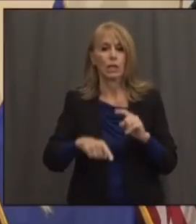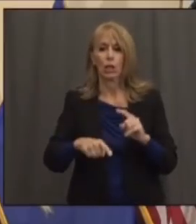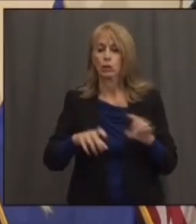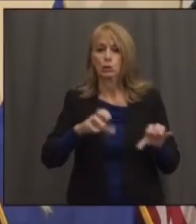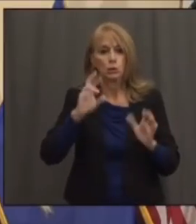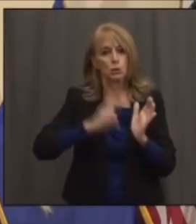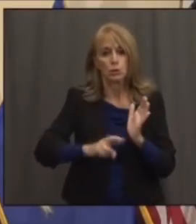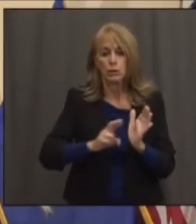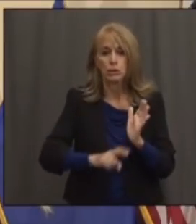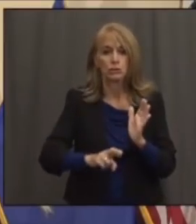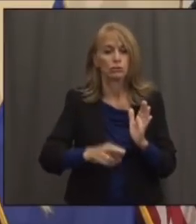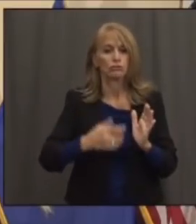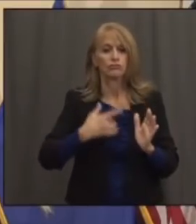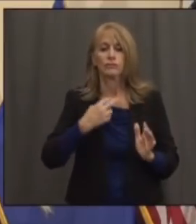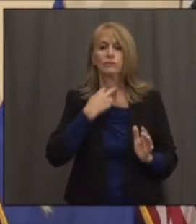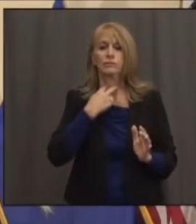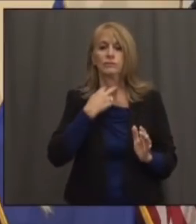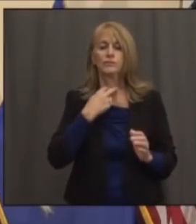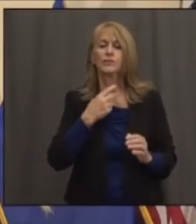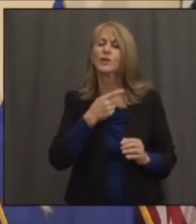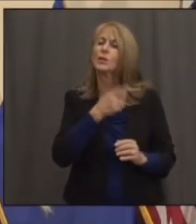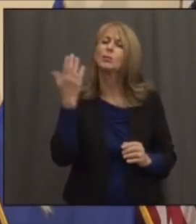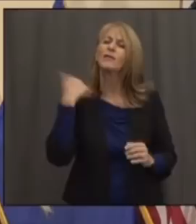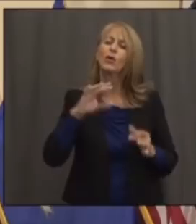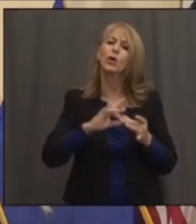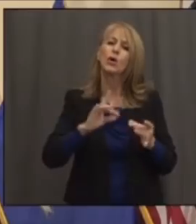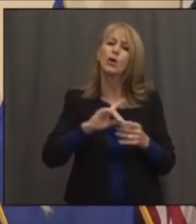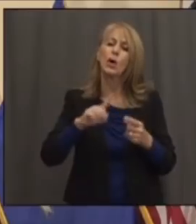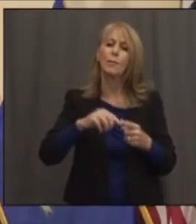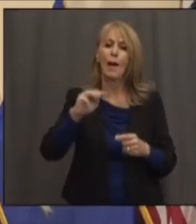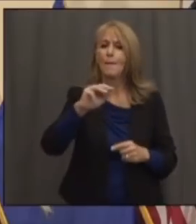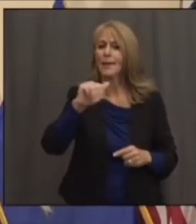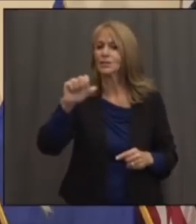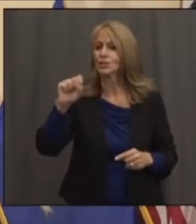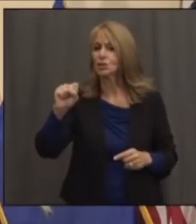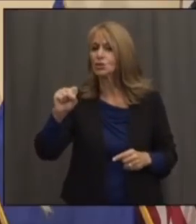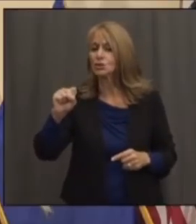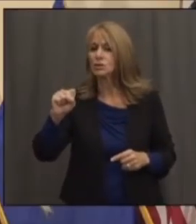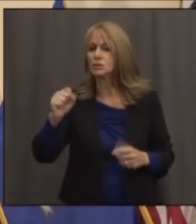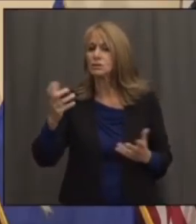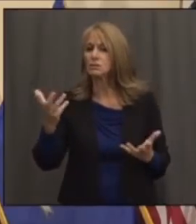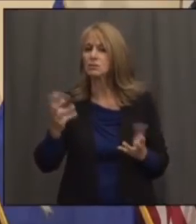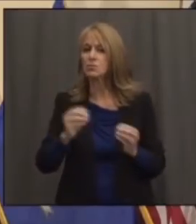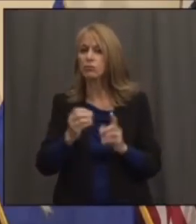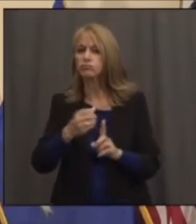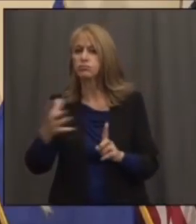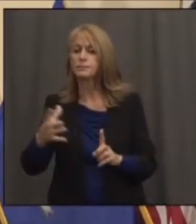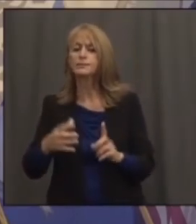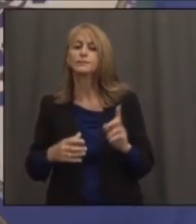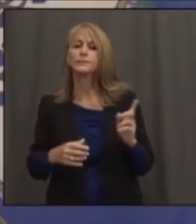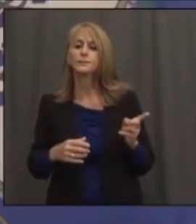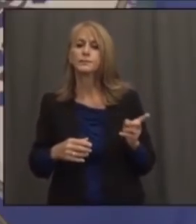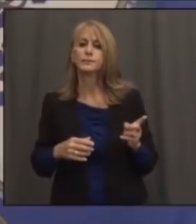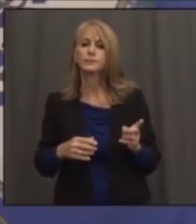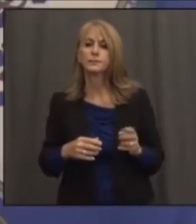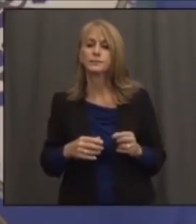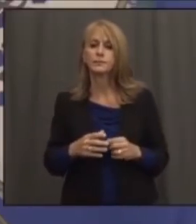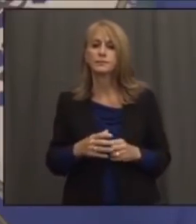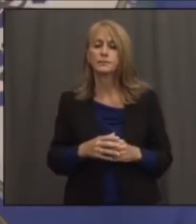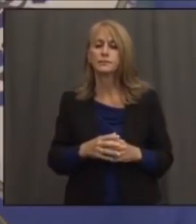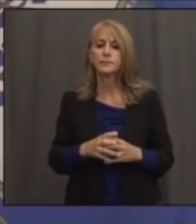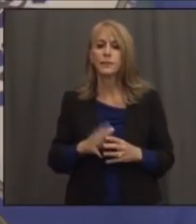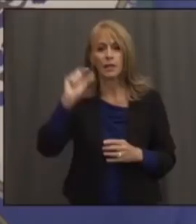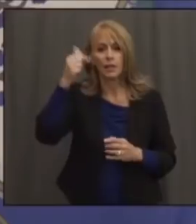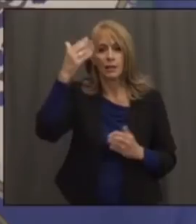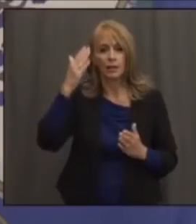proposal you were talking about in Massachusetts, I think, has stalled or failed there. Well, I'll start with that, but I don't want to duck it.